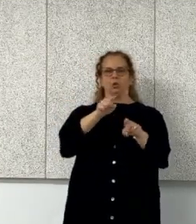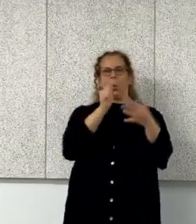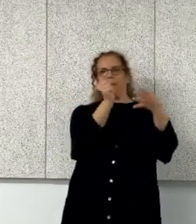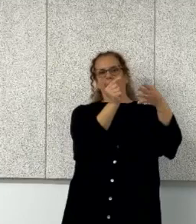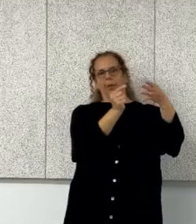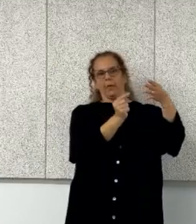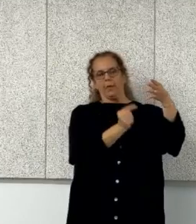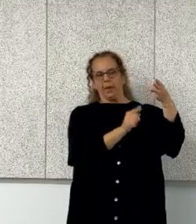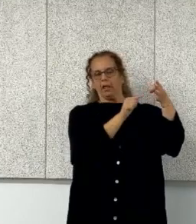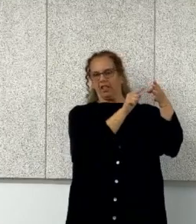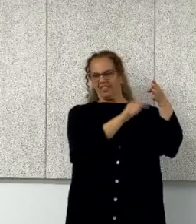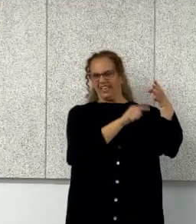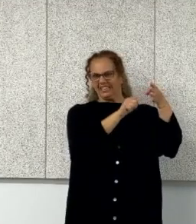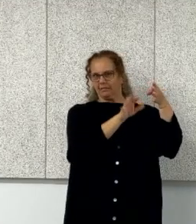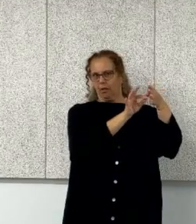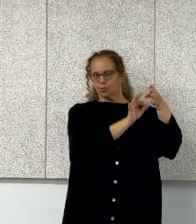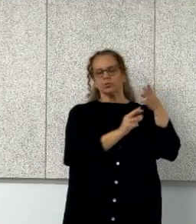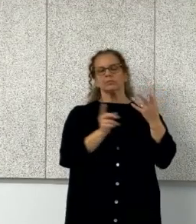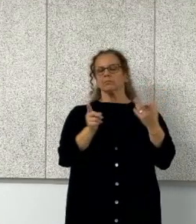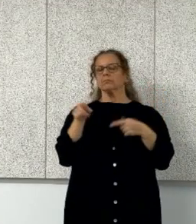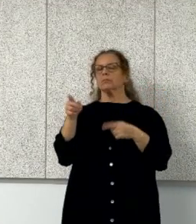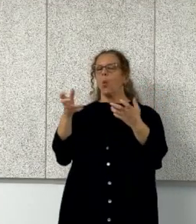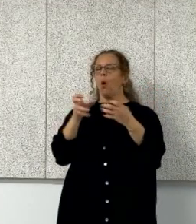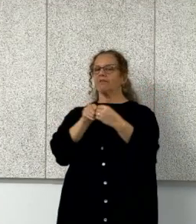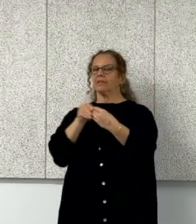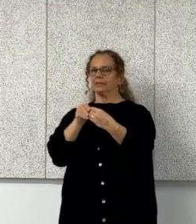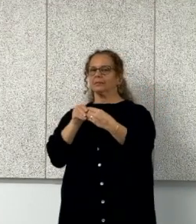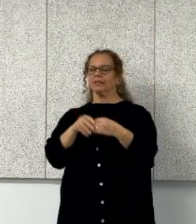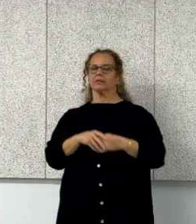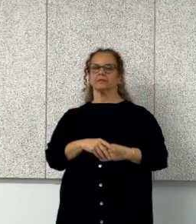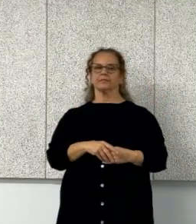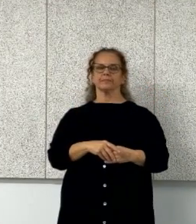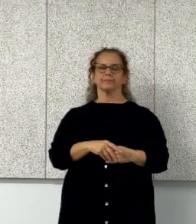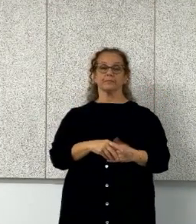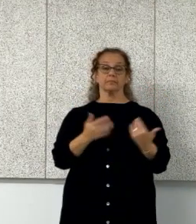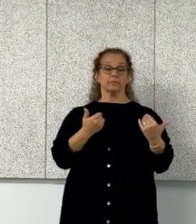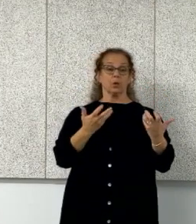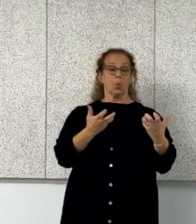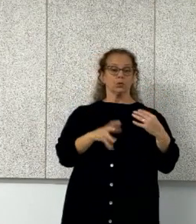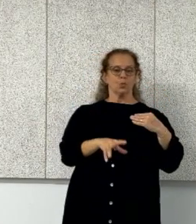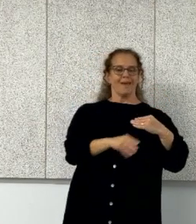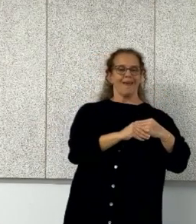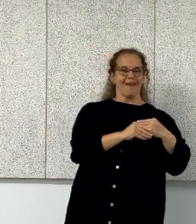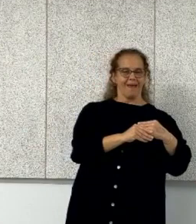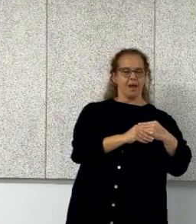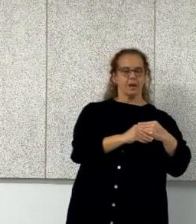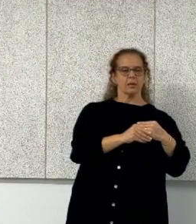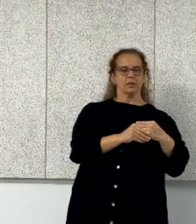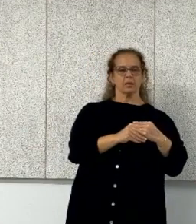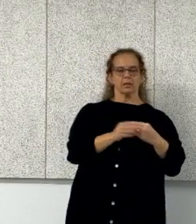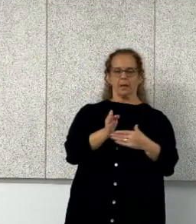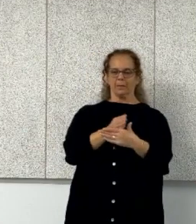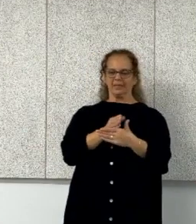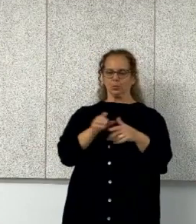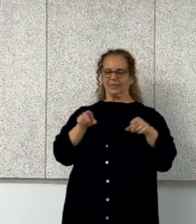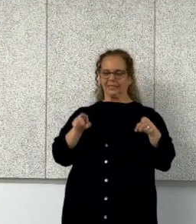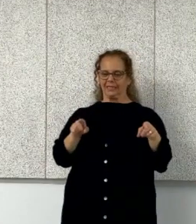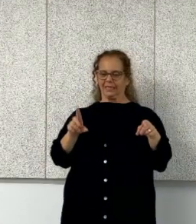sure. I think the one thing I can add as, like, sitting somewhere in between the data-driven analysis and the civic